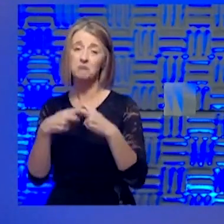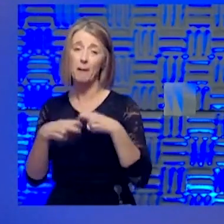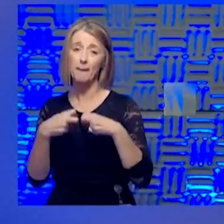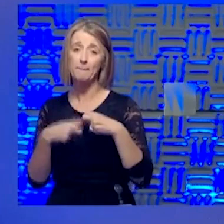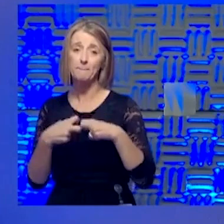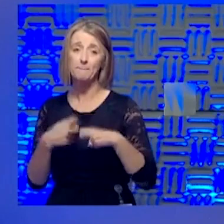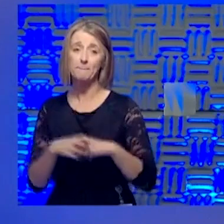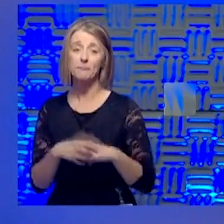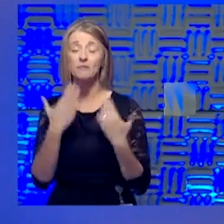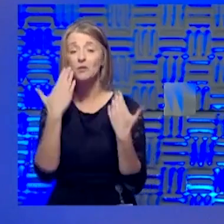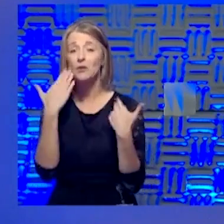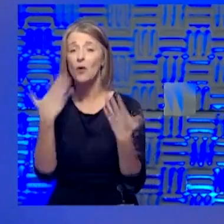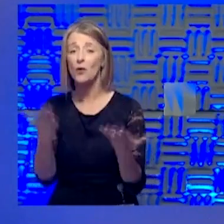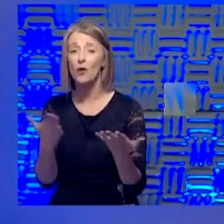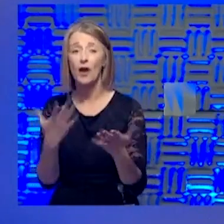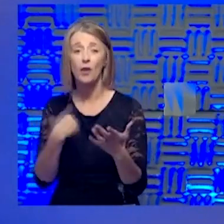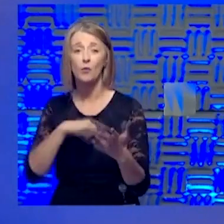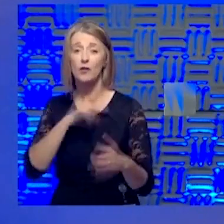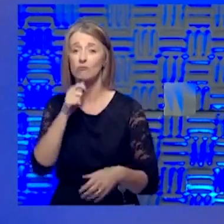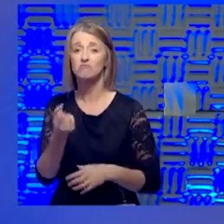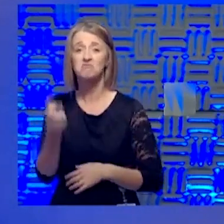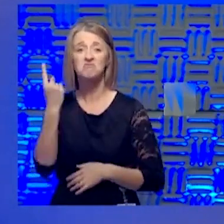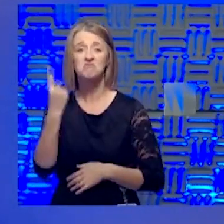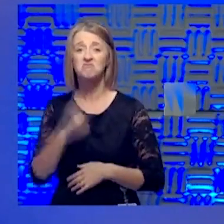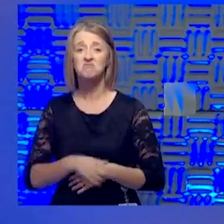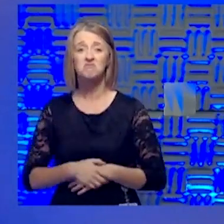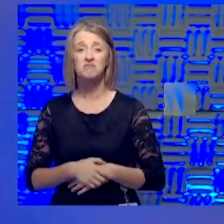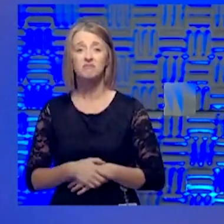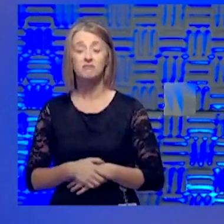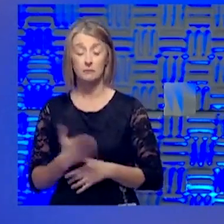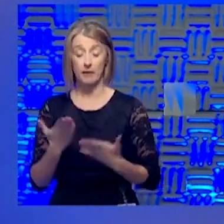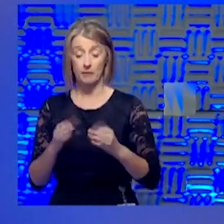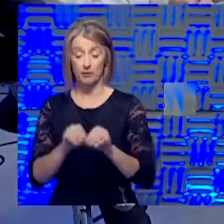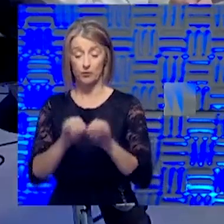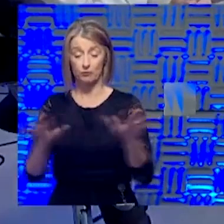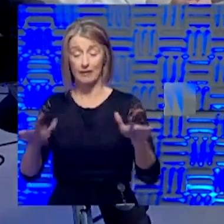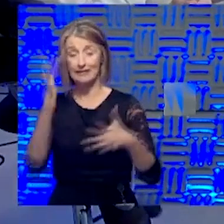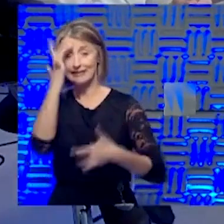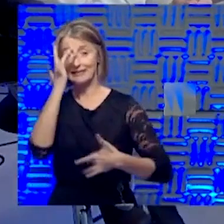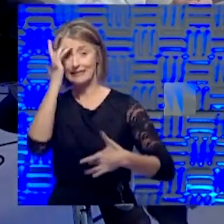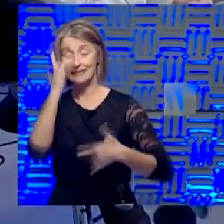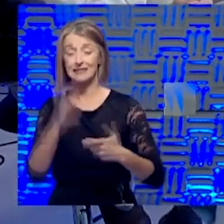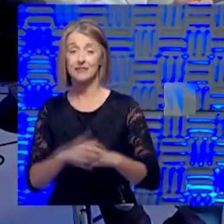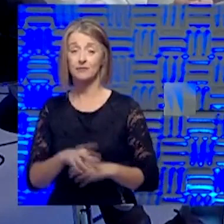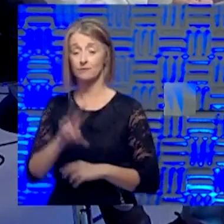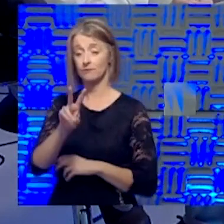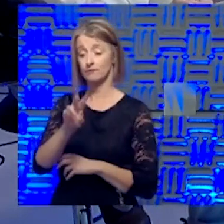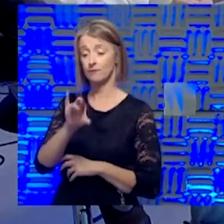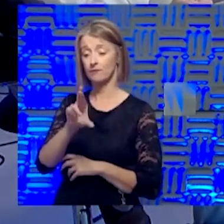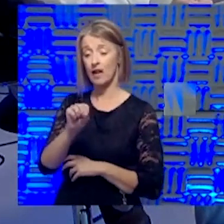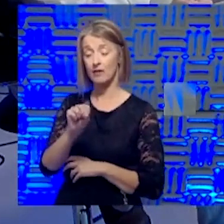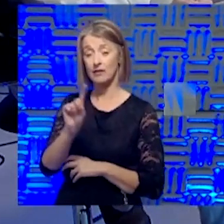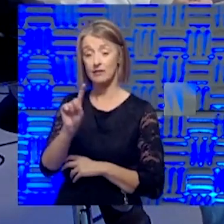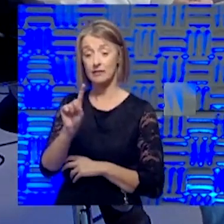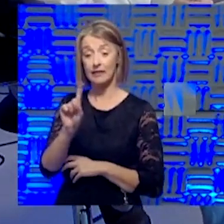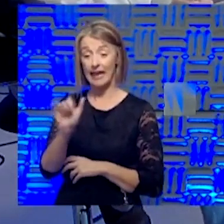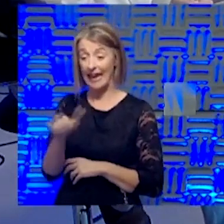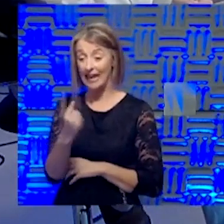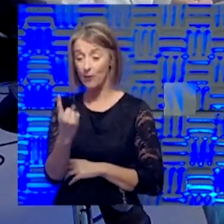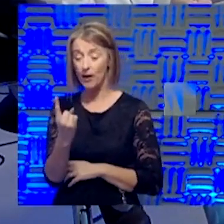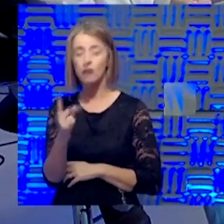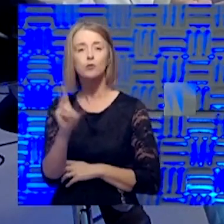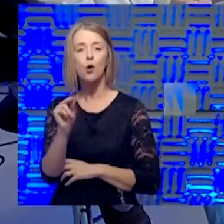just don't know and don't understand that you may be spreading the disease. Yeah. The virus isn't just anywhere, it's everywhere.